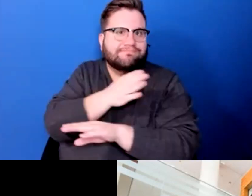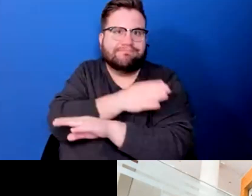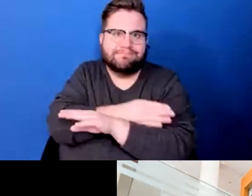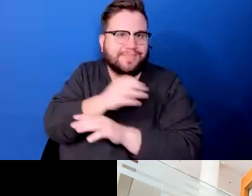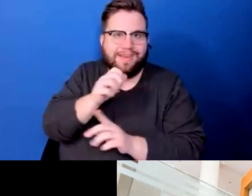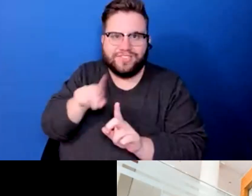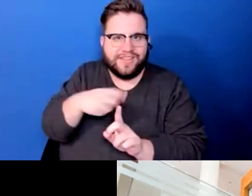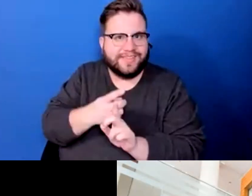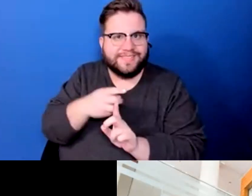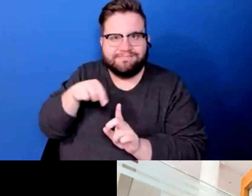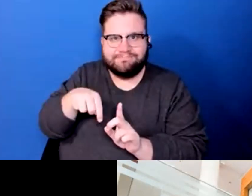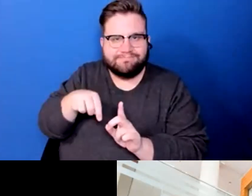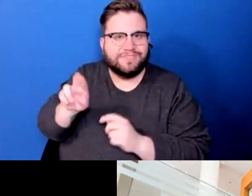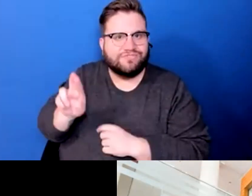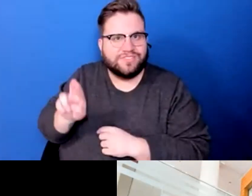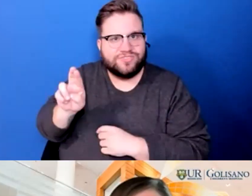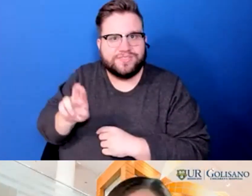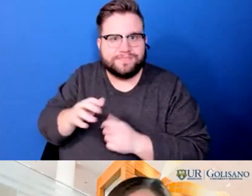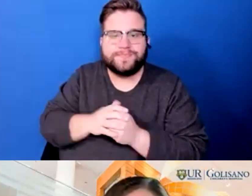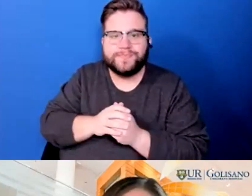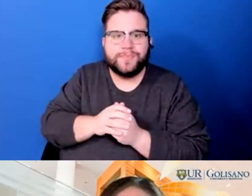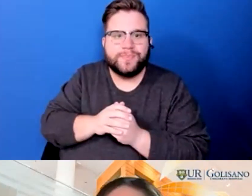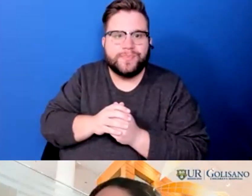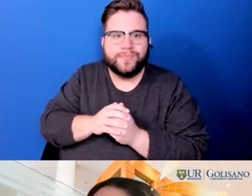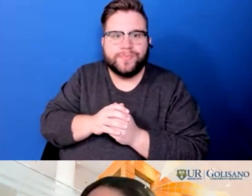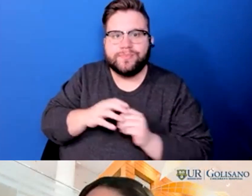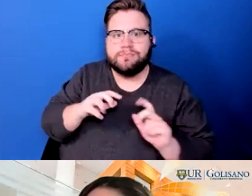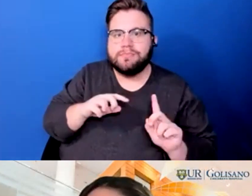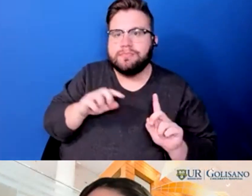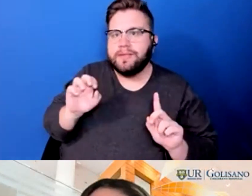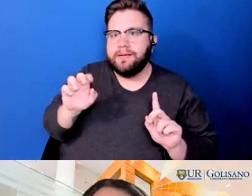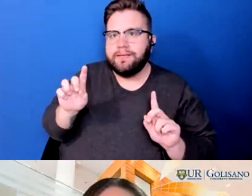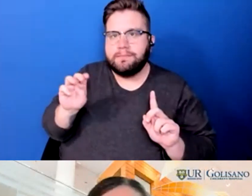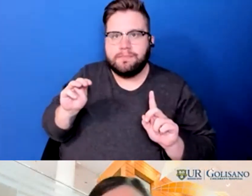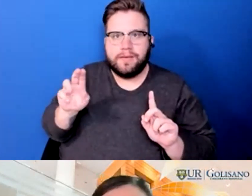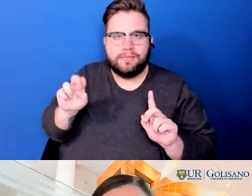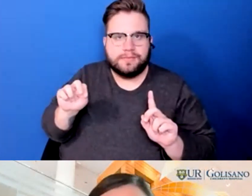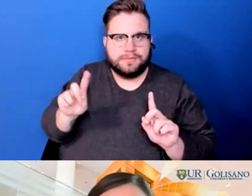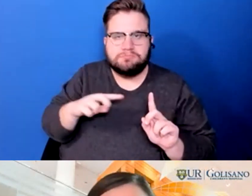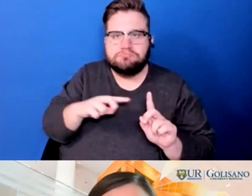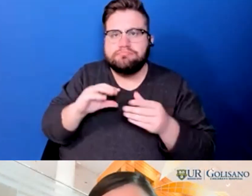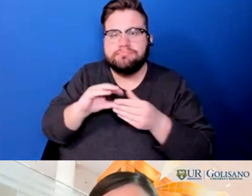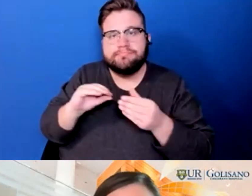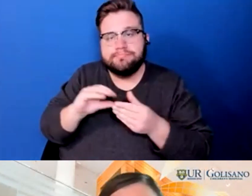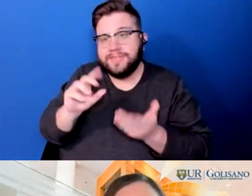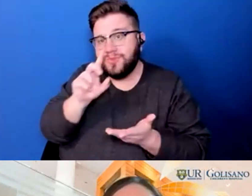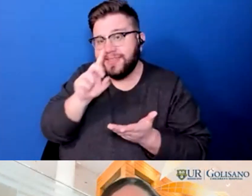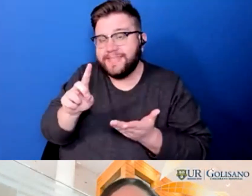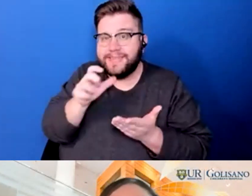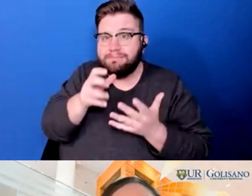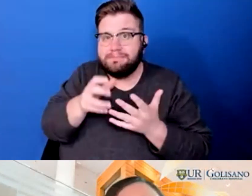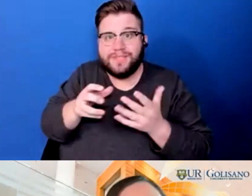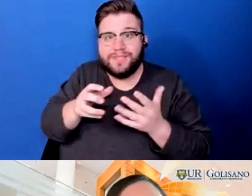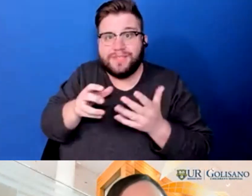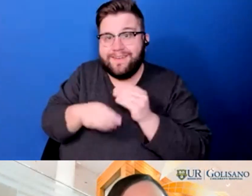Yeah, I don't have a tremendous amount to add to that, except to say, you know, my own team is very new to this, and we are